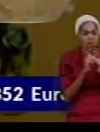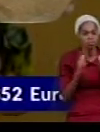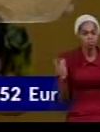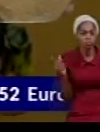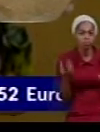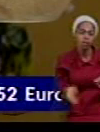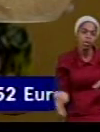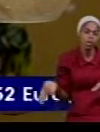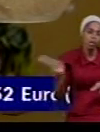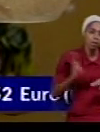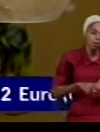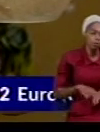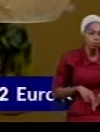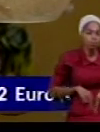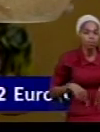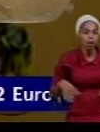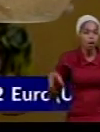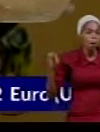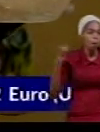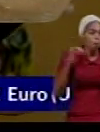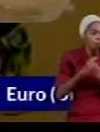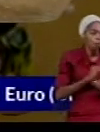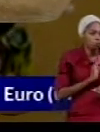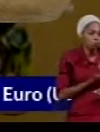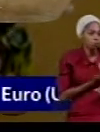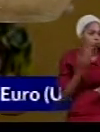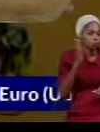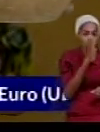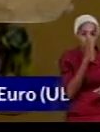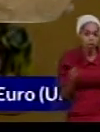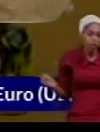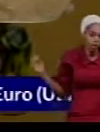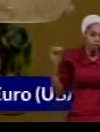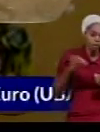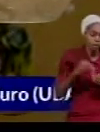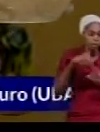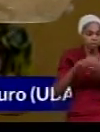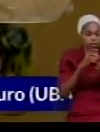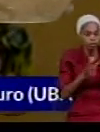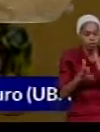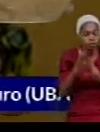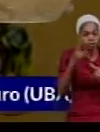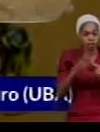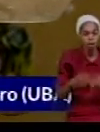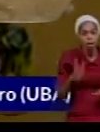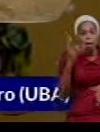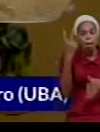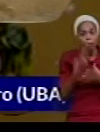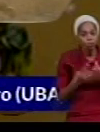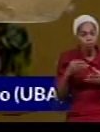numerically and spiritually in Jesus' name. Open your mouth and pray.